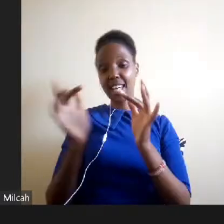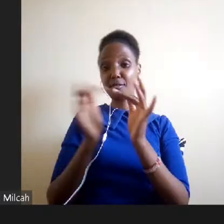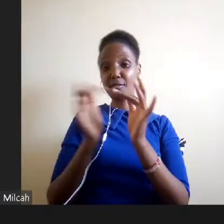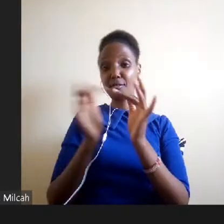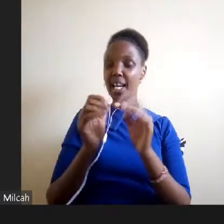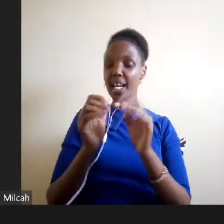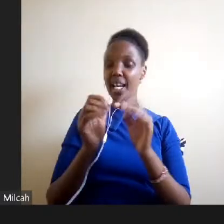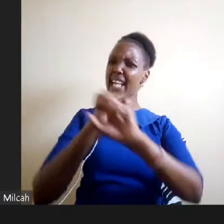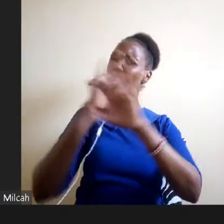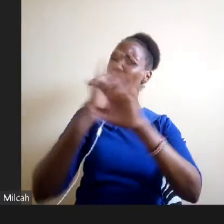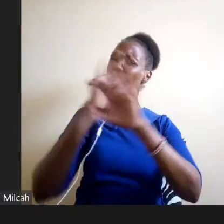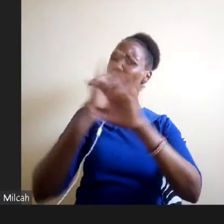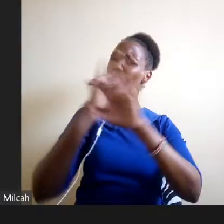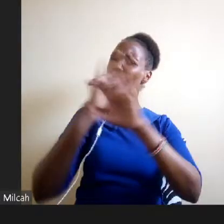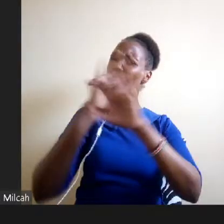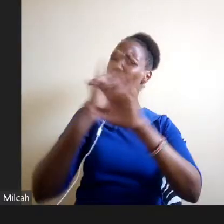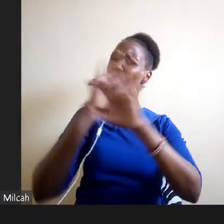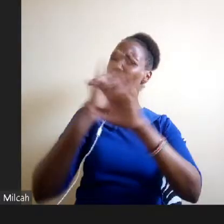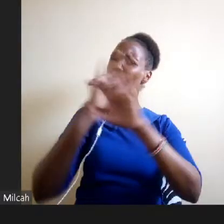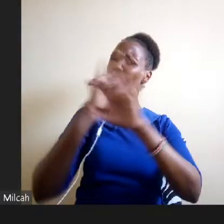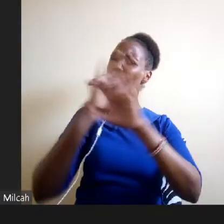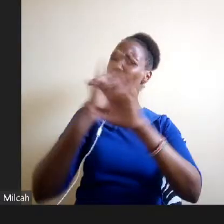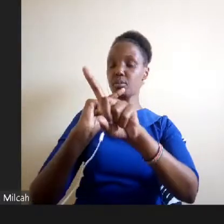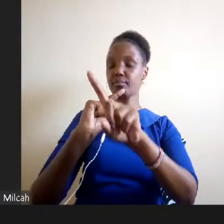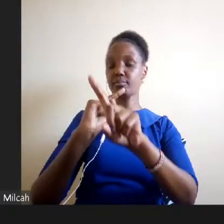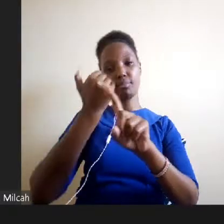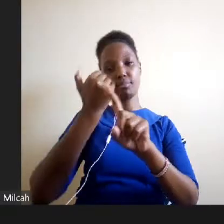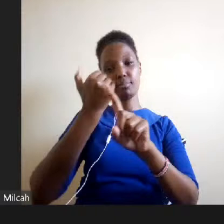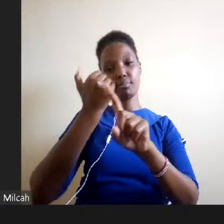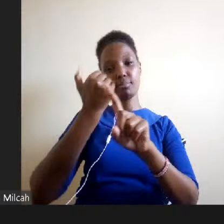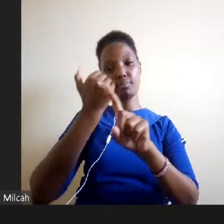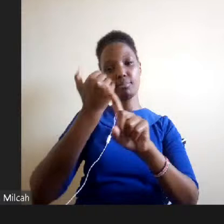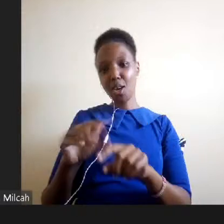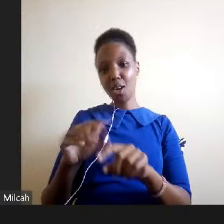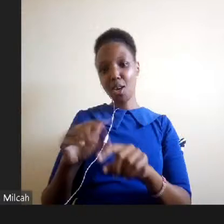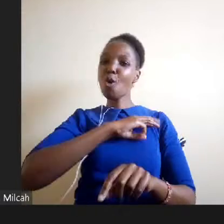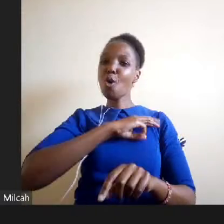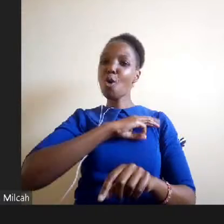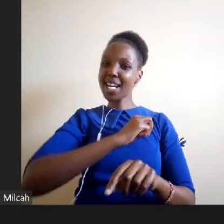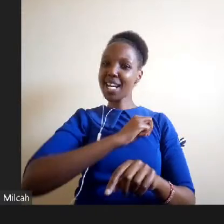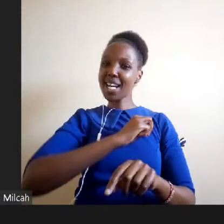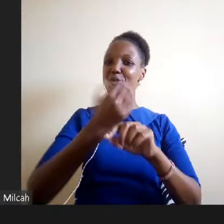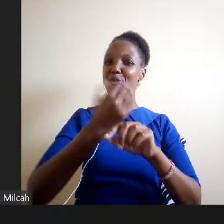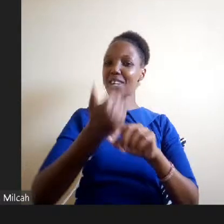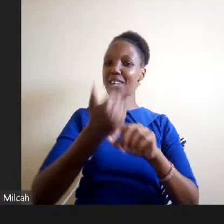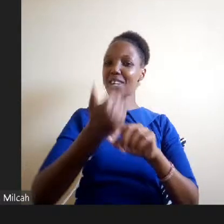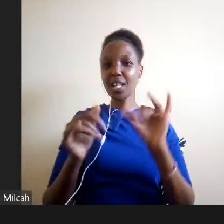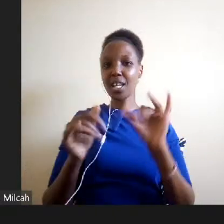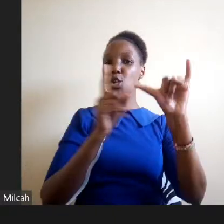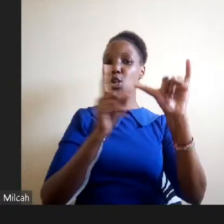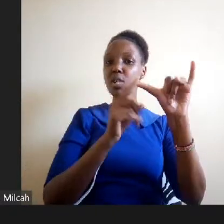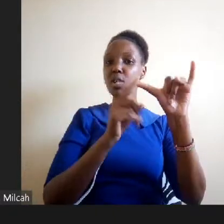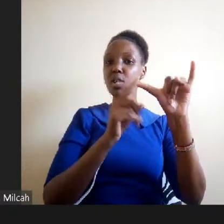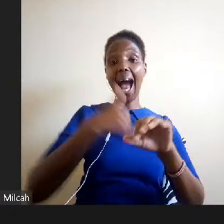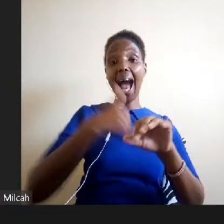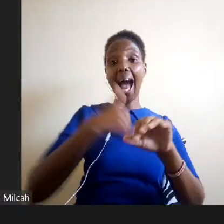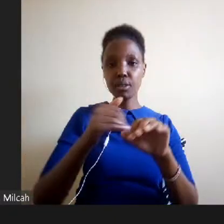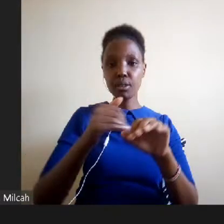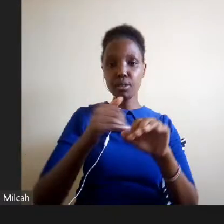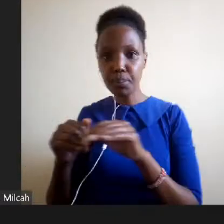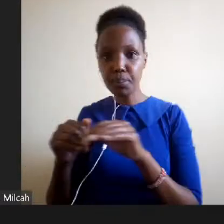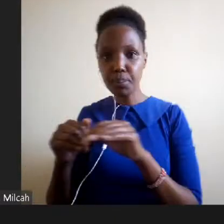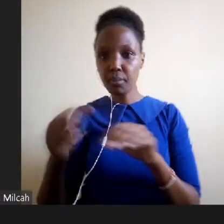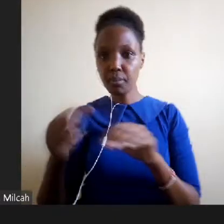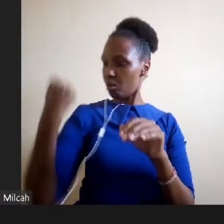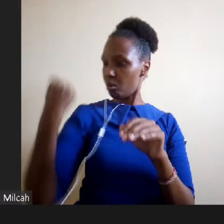children from getting exposed to unhealthy or mature content. YouTube also has something called the restricted mode. And this